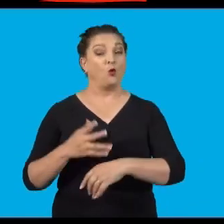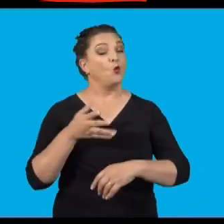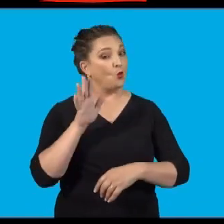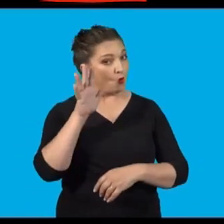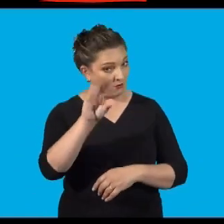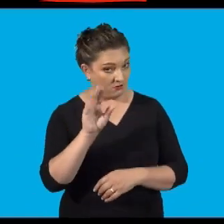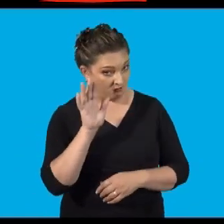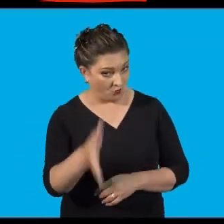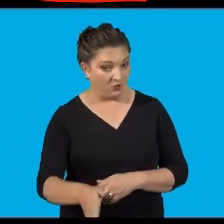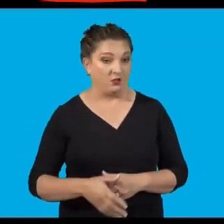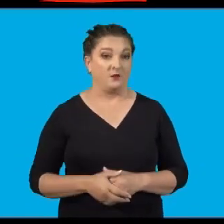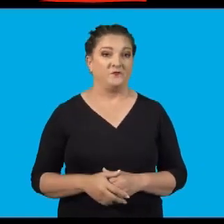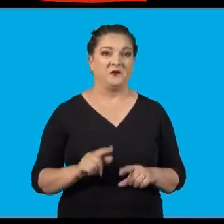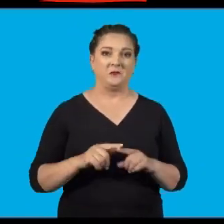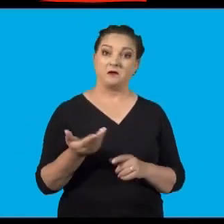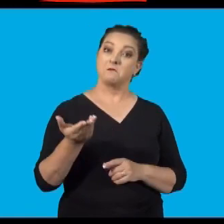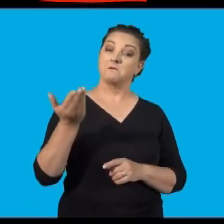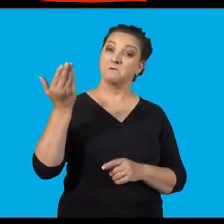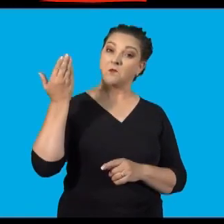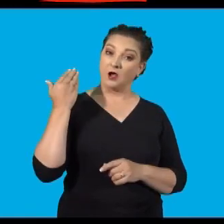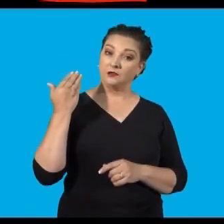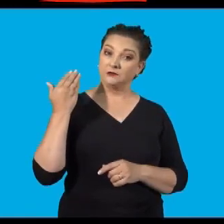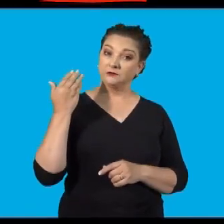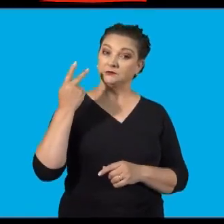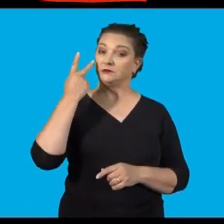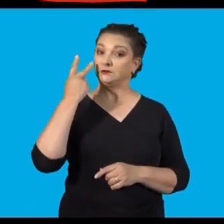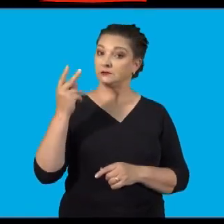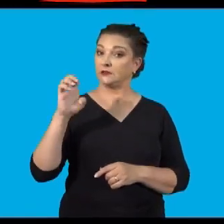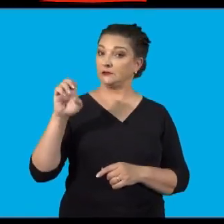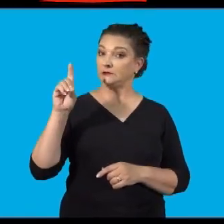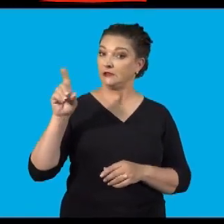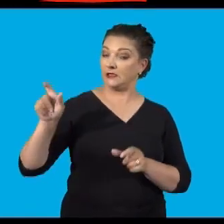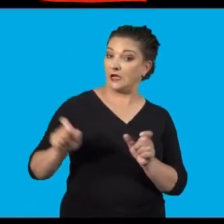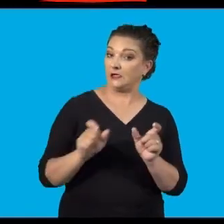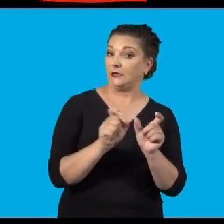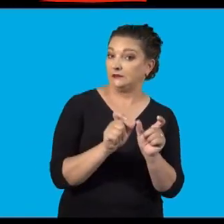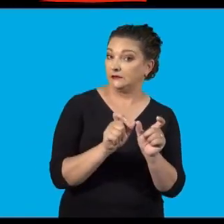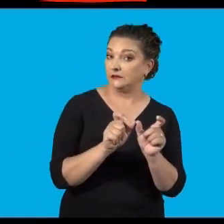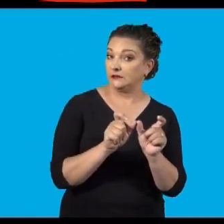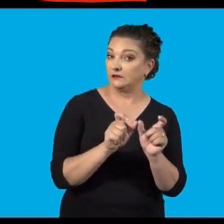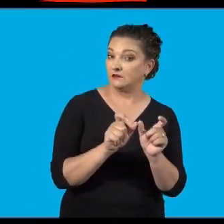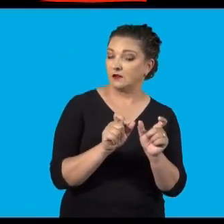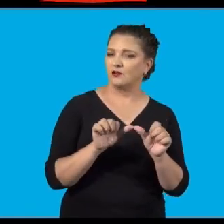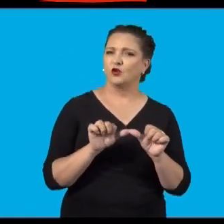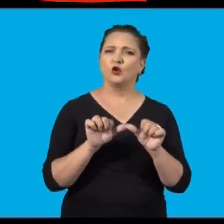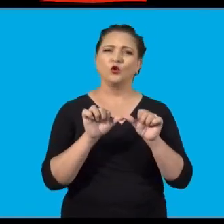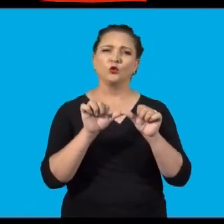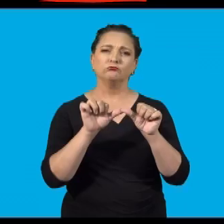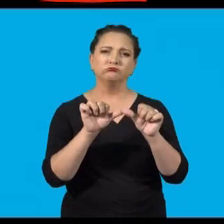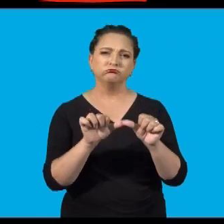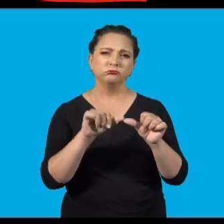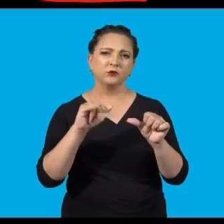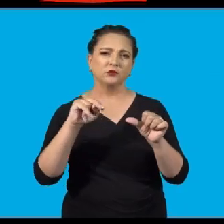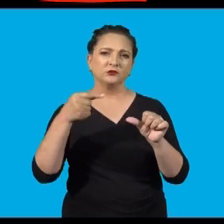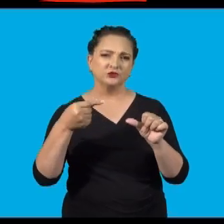tenses, all right? So I want you to see how your past tense, see how it adds the ed, all right? How the